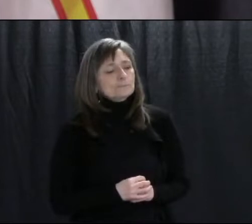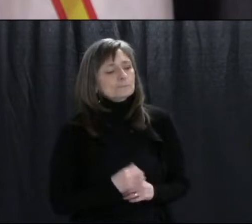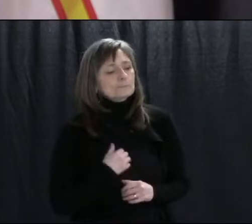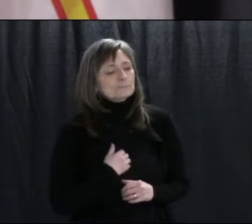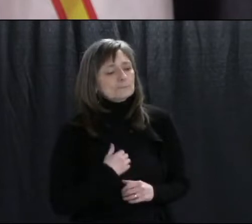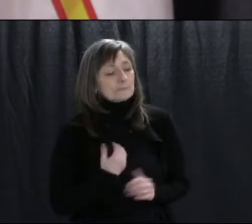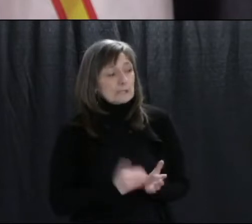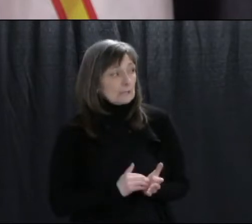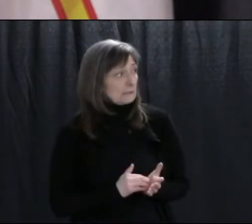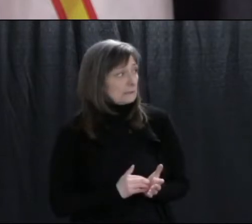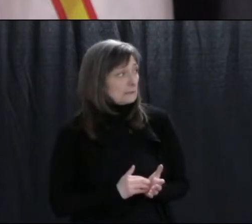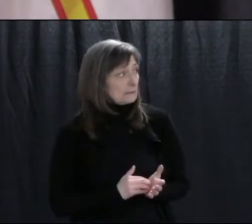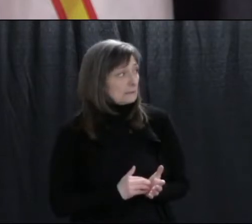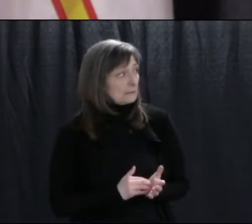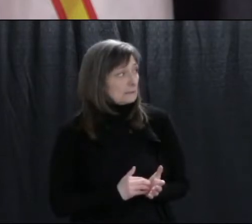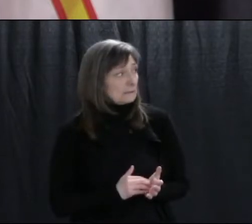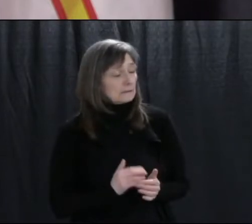Sorry, can I go back again?